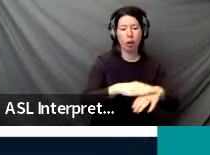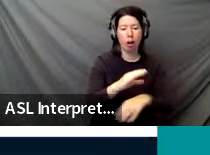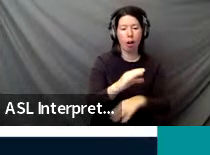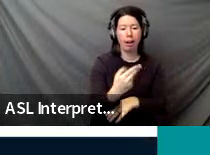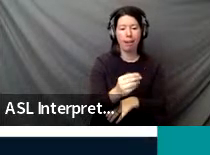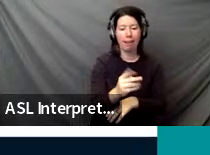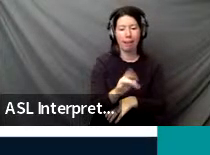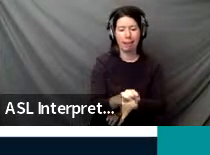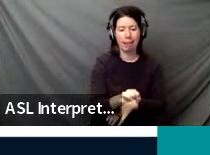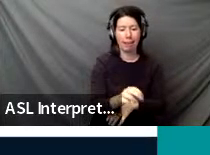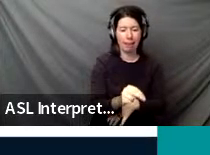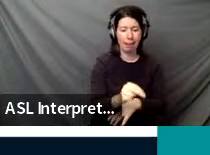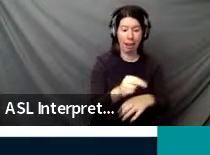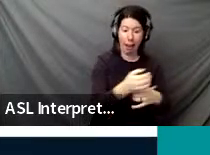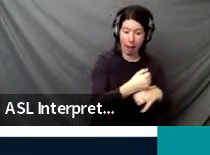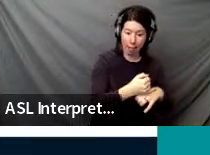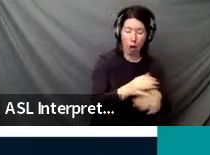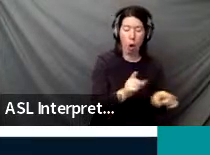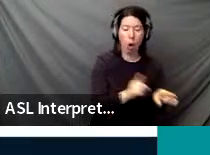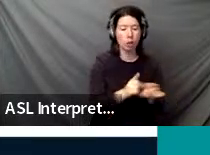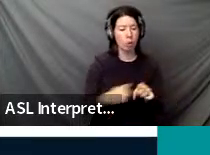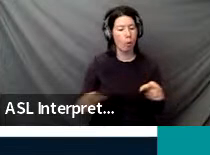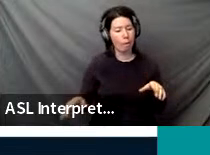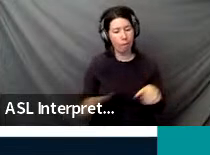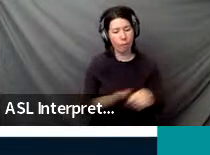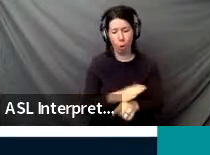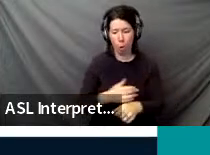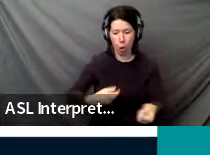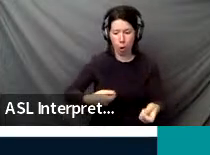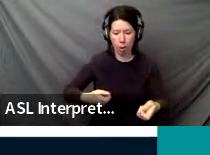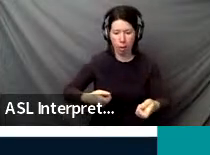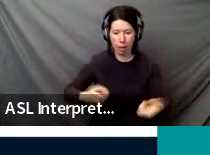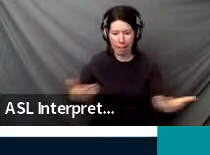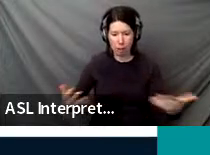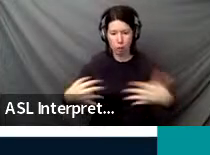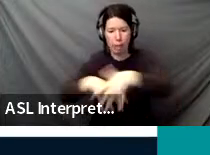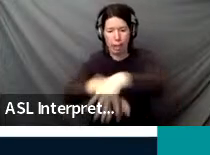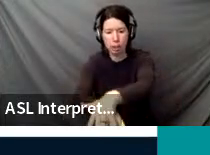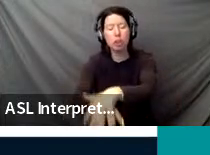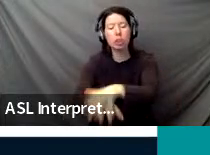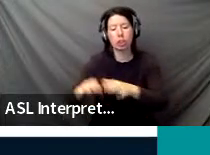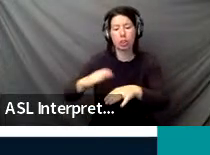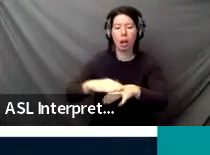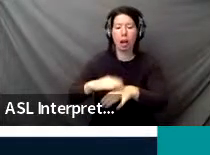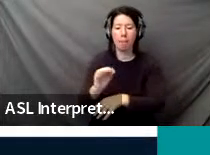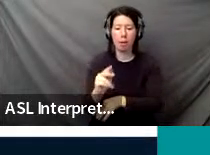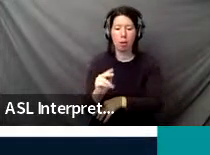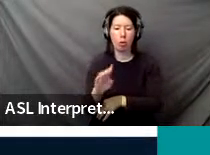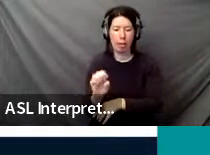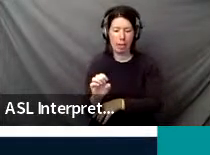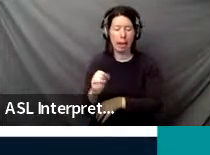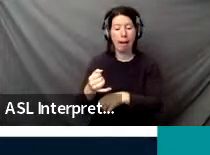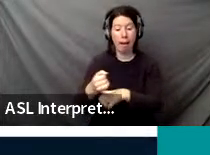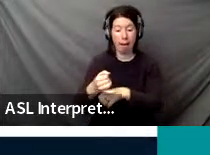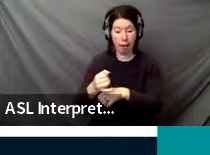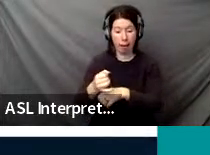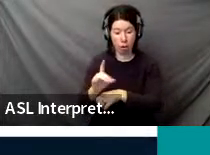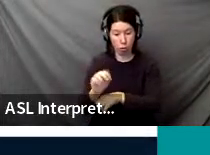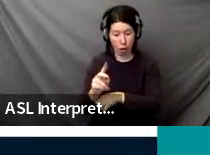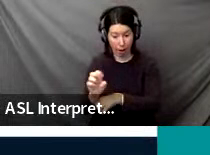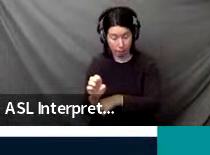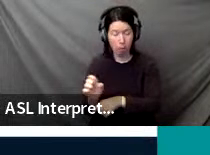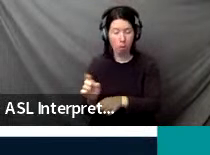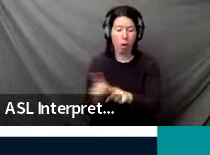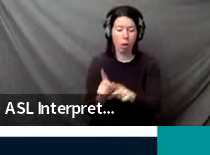full interchange on Marine Drive, as well as that local connection bridge between Hayden Island and Marine Drive. What's not listed here, but is